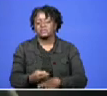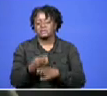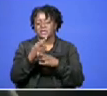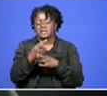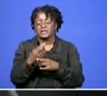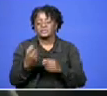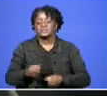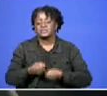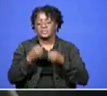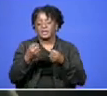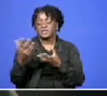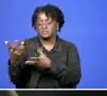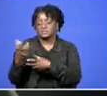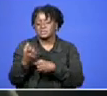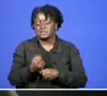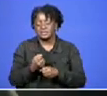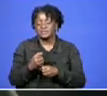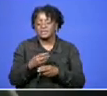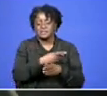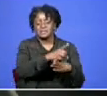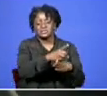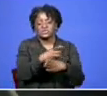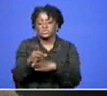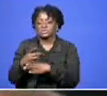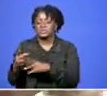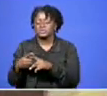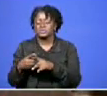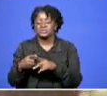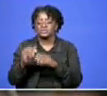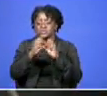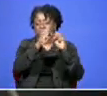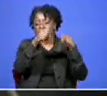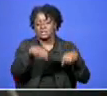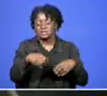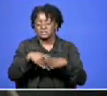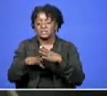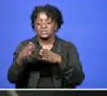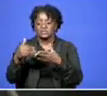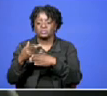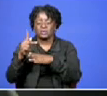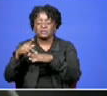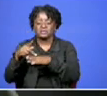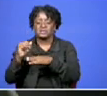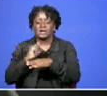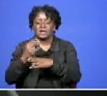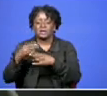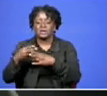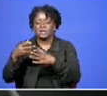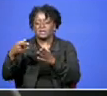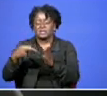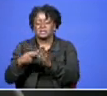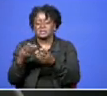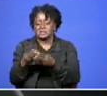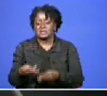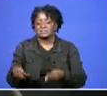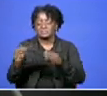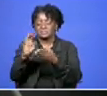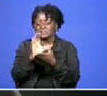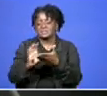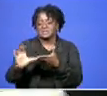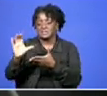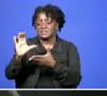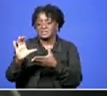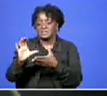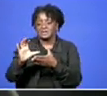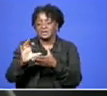and distributed to several shelters in New Providence. Now, I call this the nerve center of one of the hurricane relief efforts, and if my cameraman,